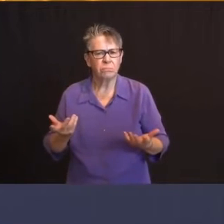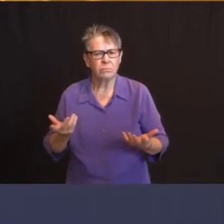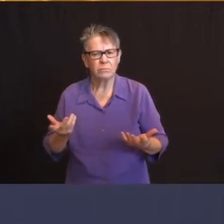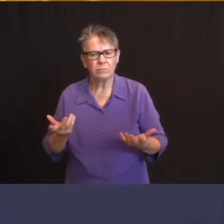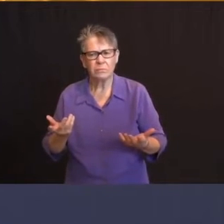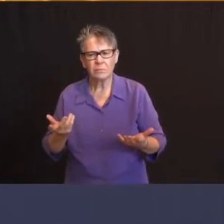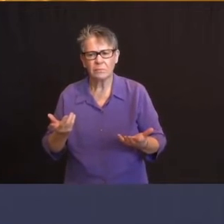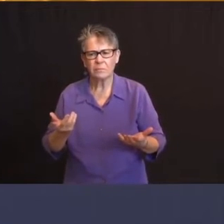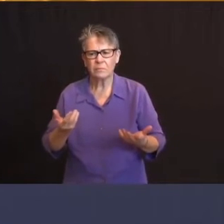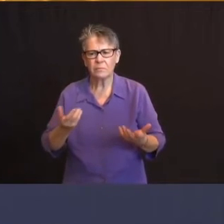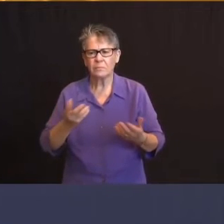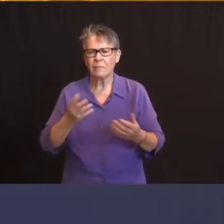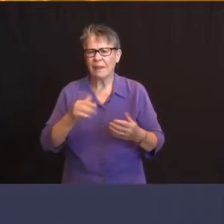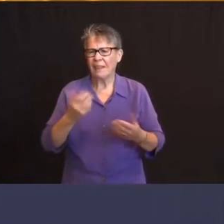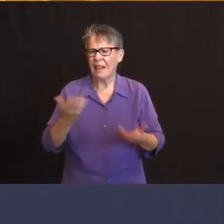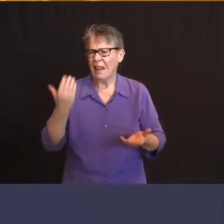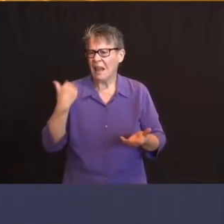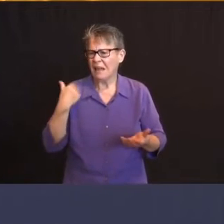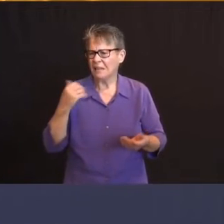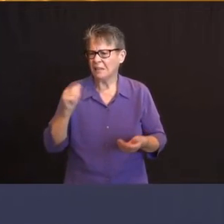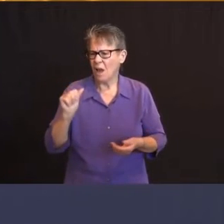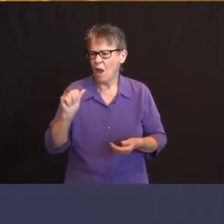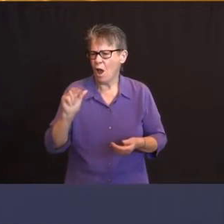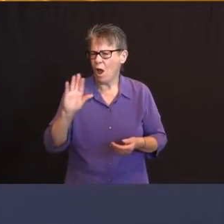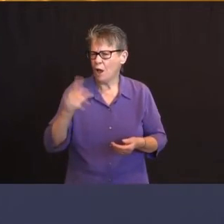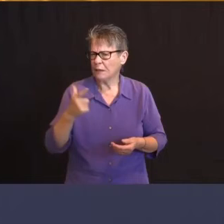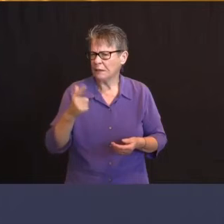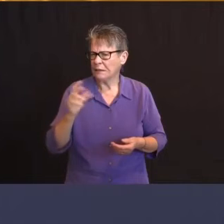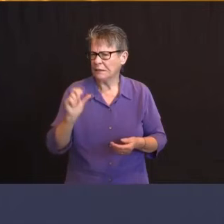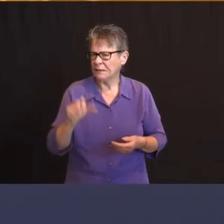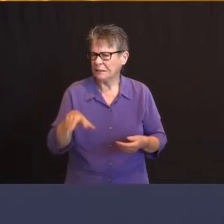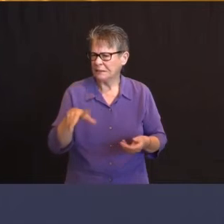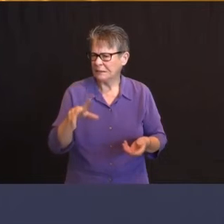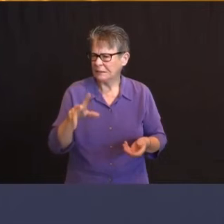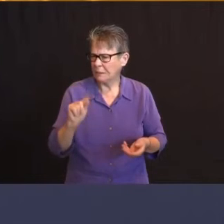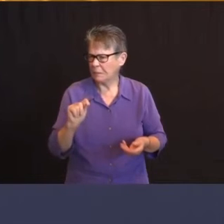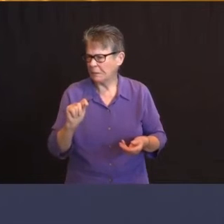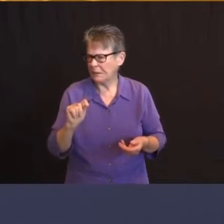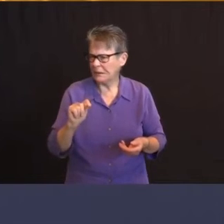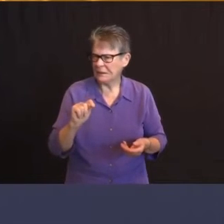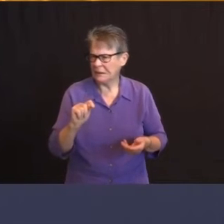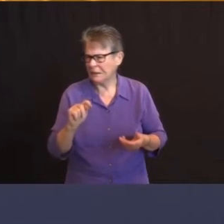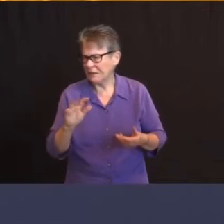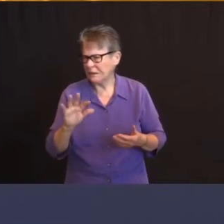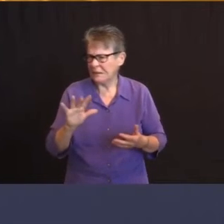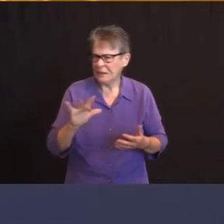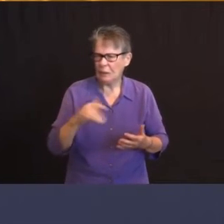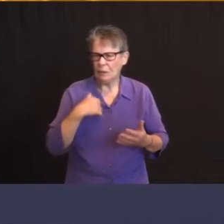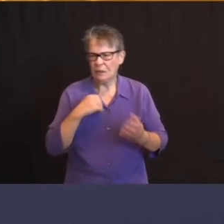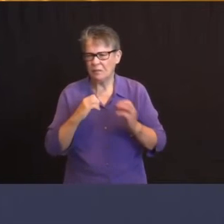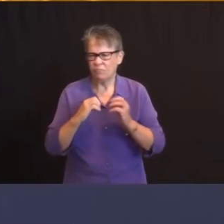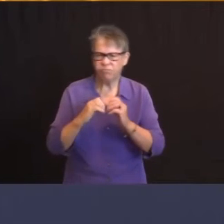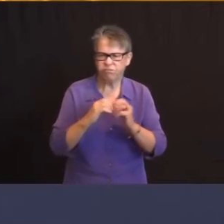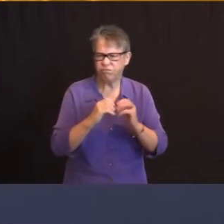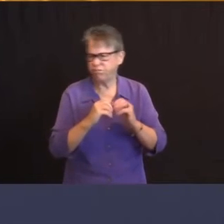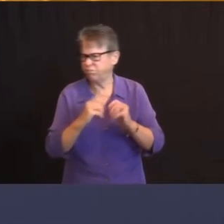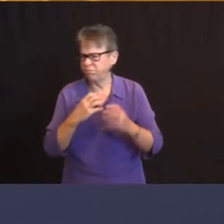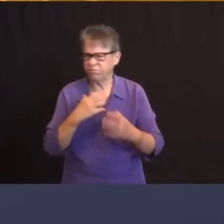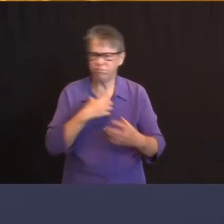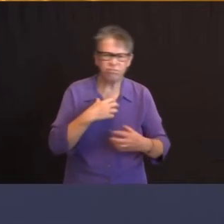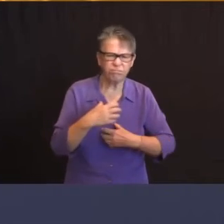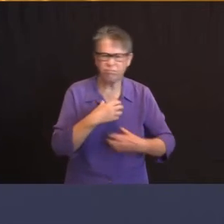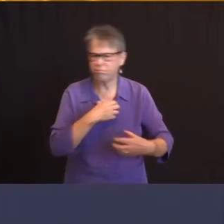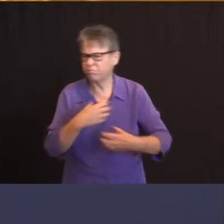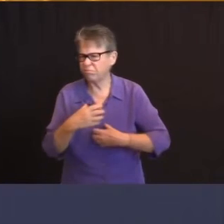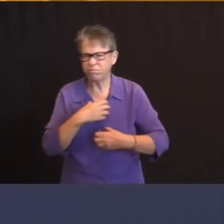political noise around this discussion, that's literally gone to ground zero for the past couple of months, and the professionals have